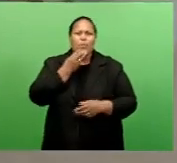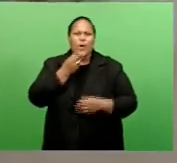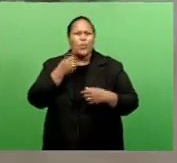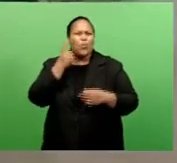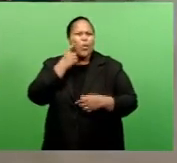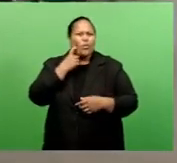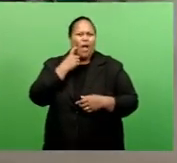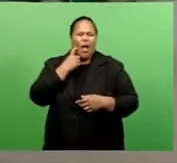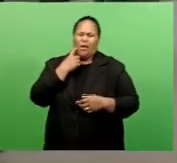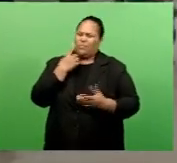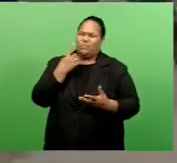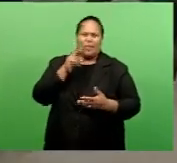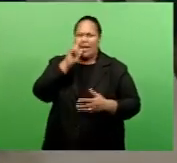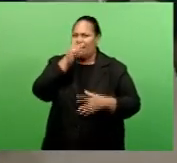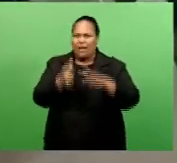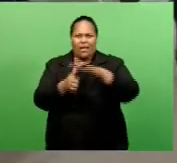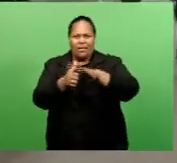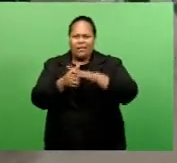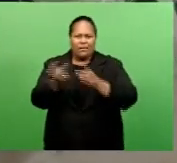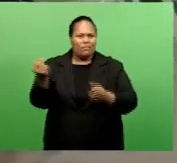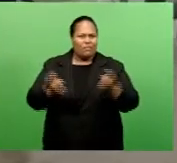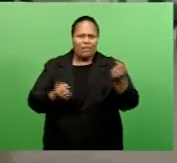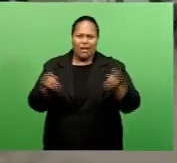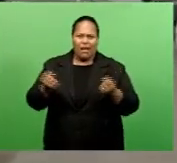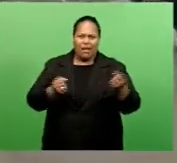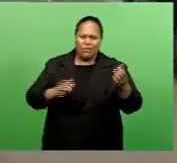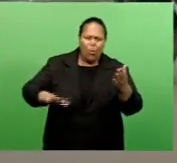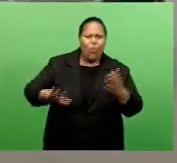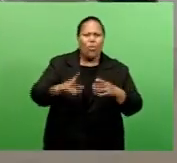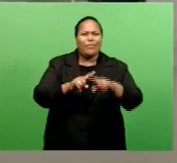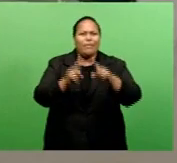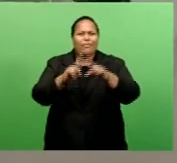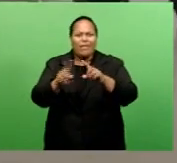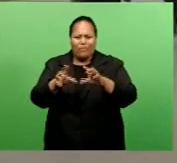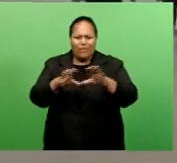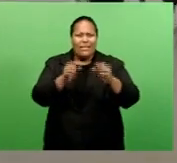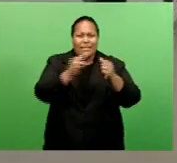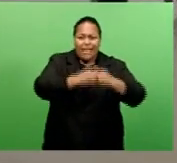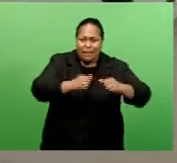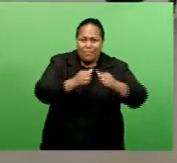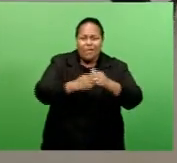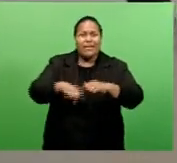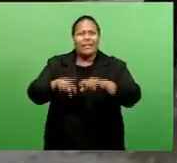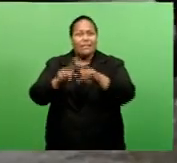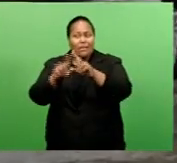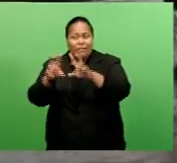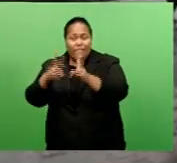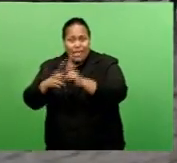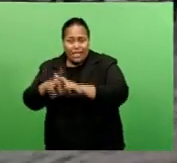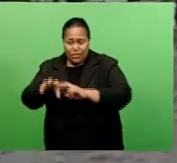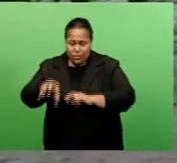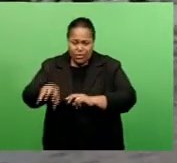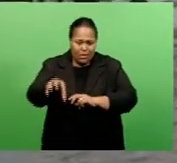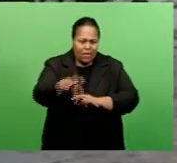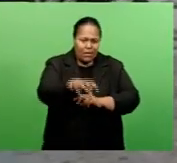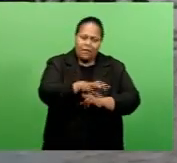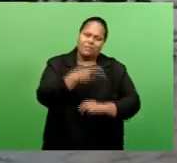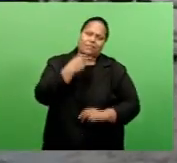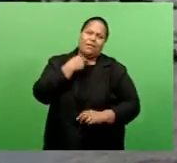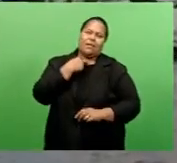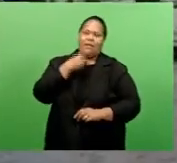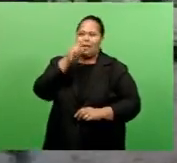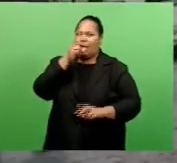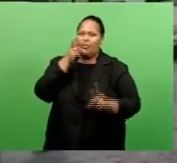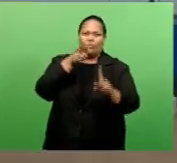off access to Mbulileka, Low Cost, Bodha, Bombale, Urata, Lobelobe, Reketi Lailai and